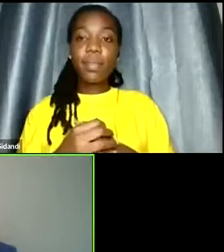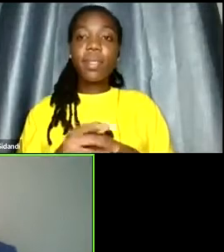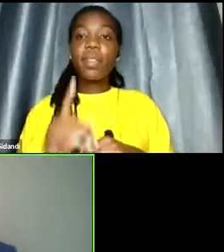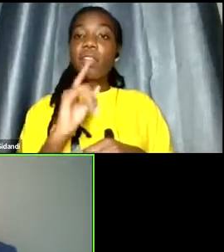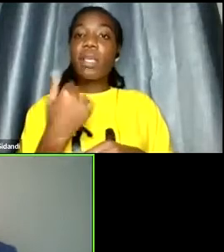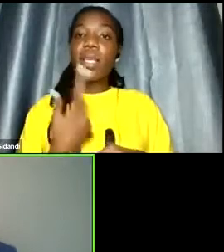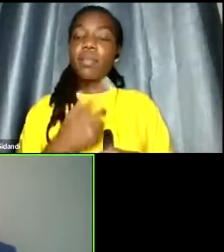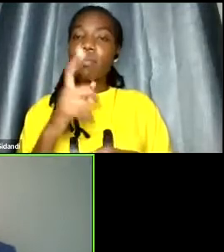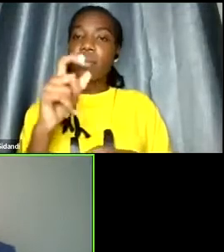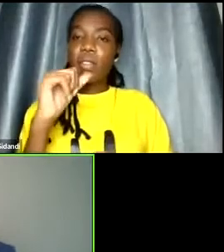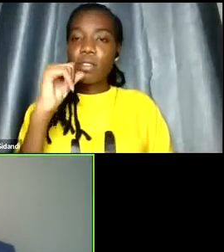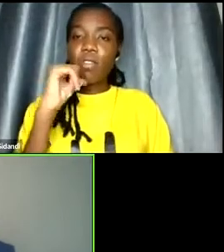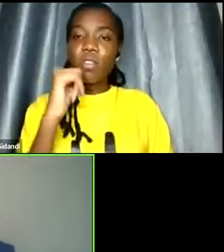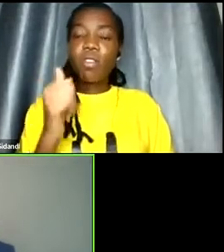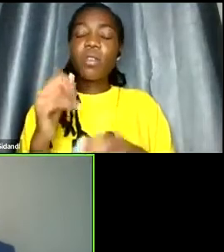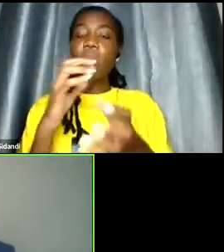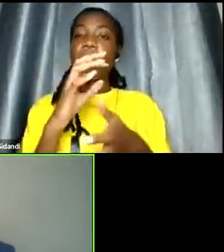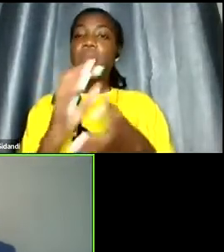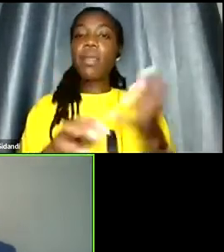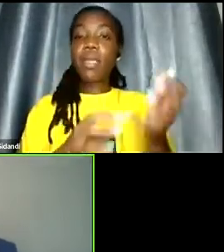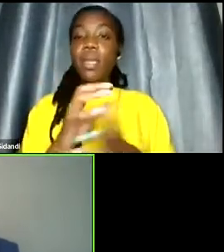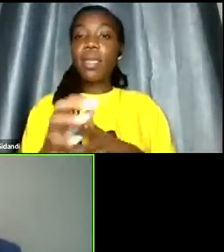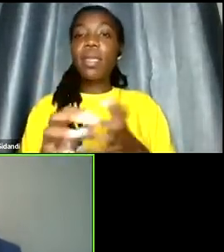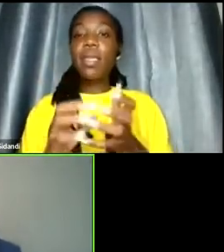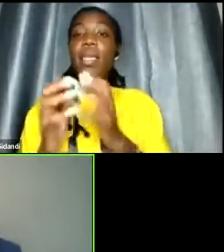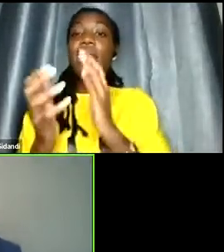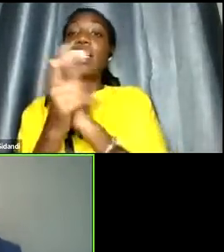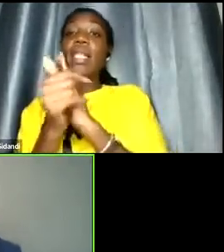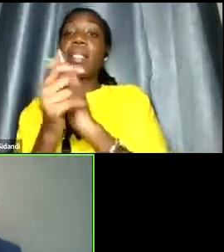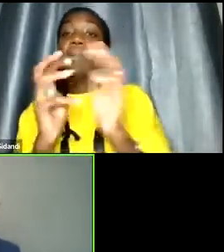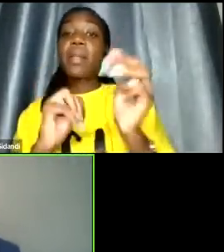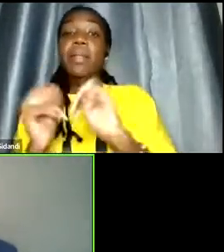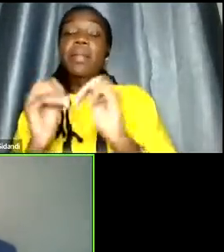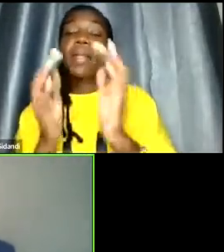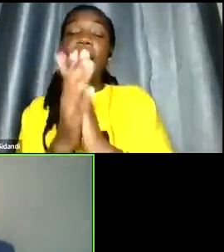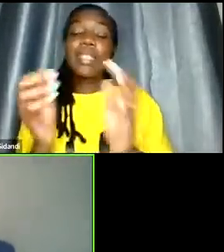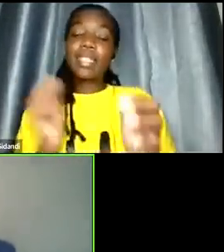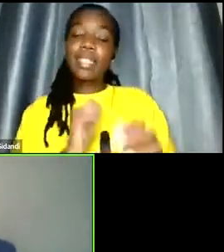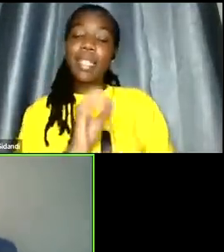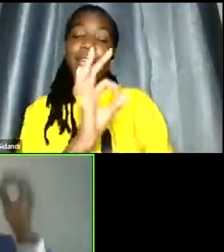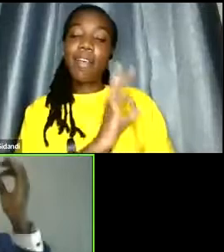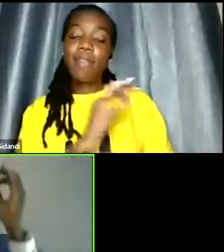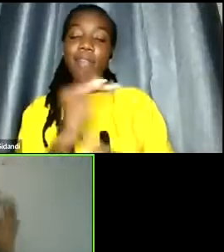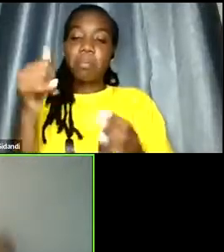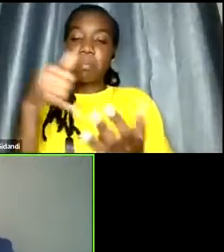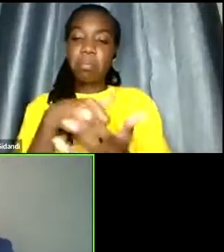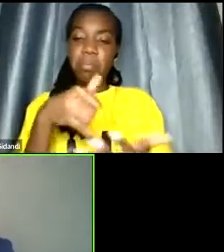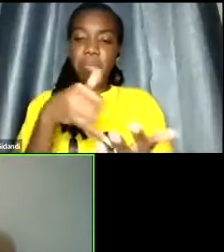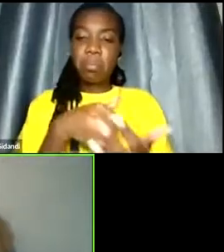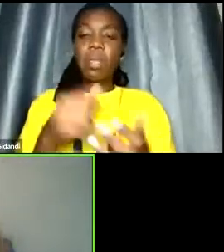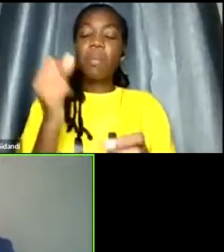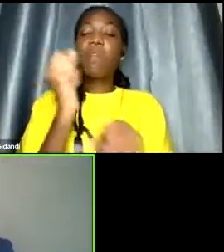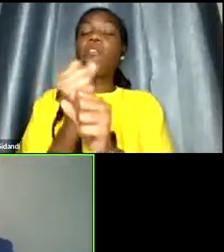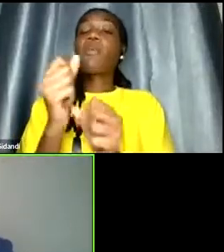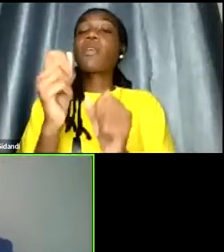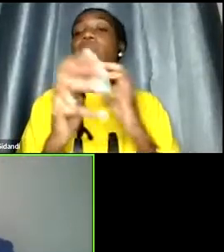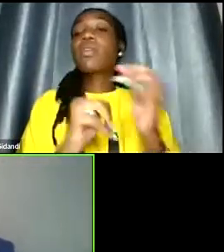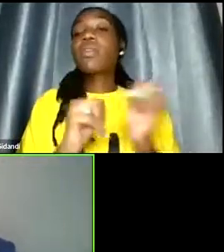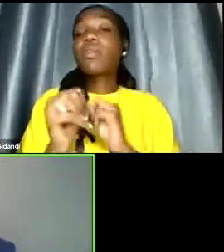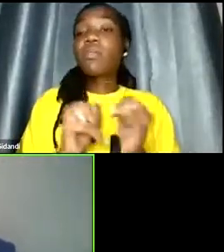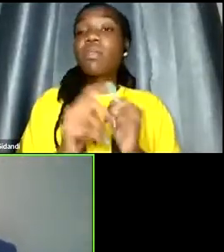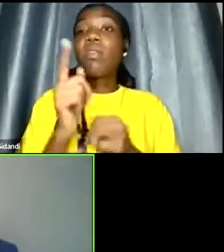succession planning with talent management. Neither should we mix engagement, staff engagement with performance management. Performance appraisal is